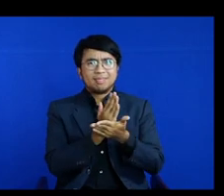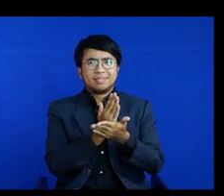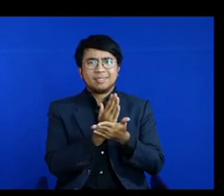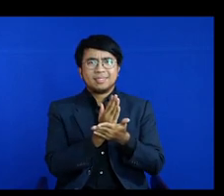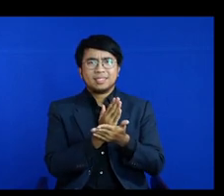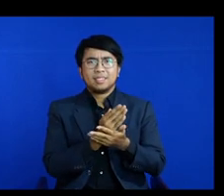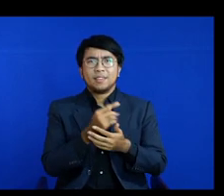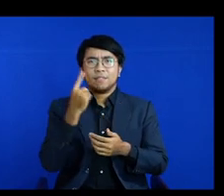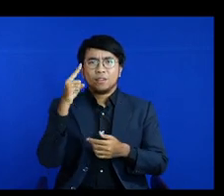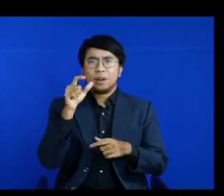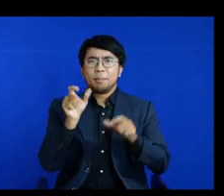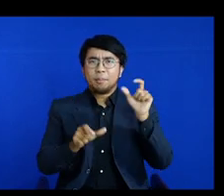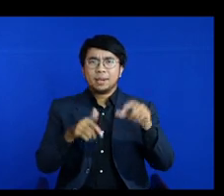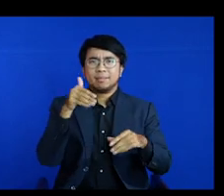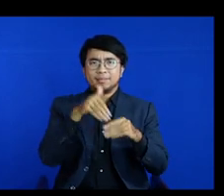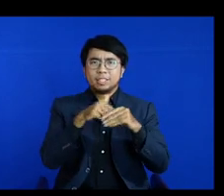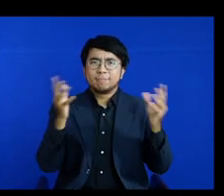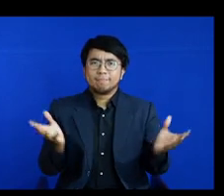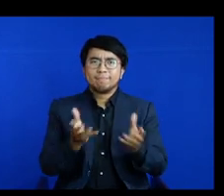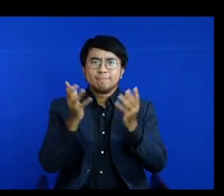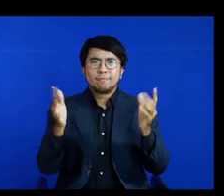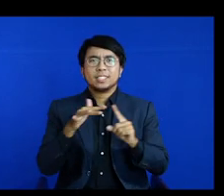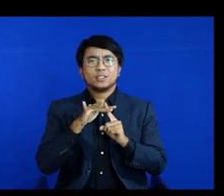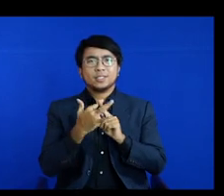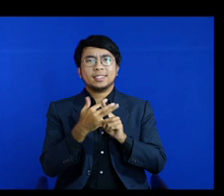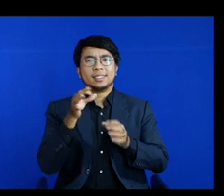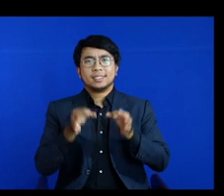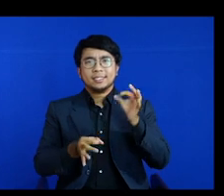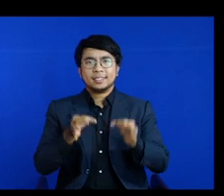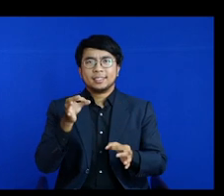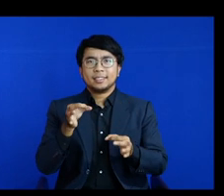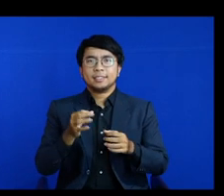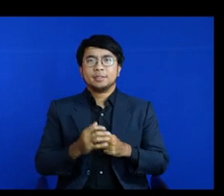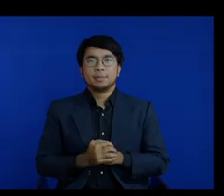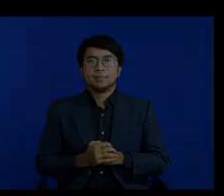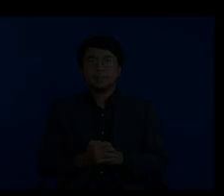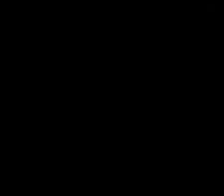true partner for democracy, development, and social justice.